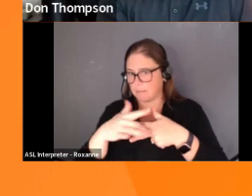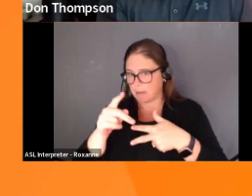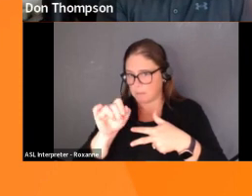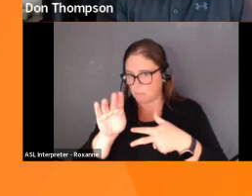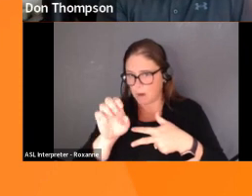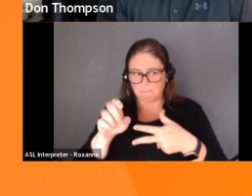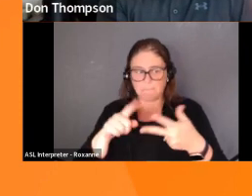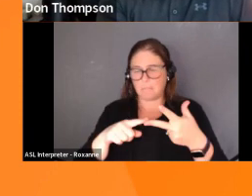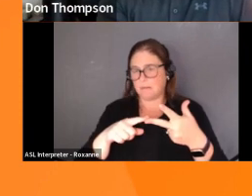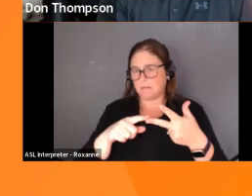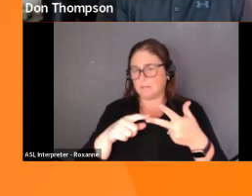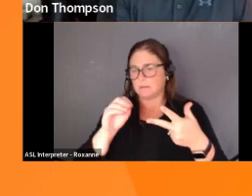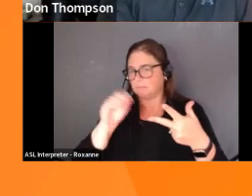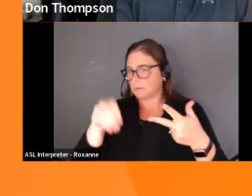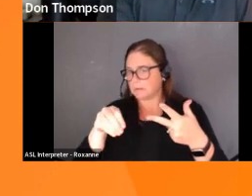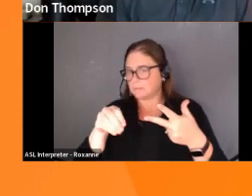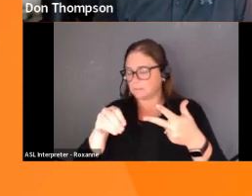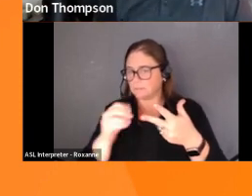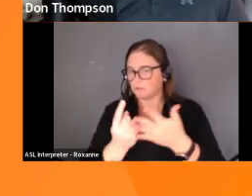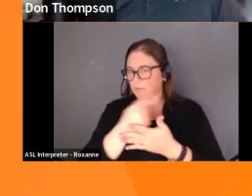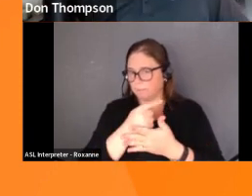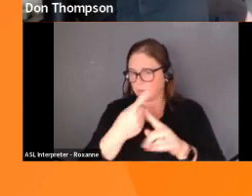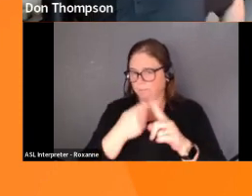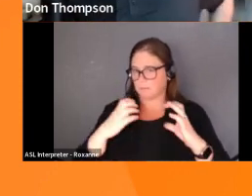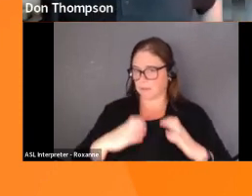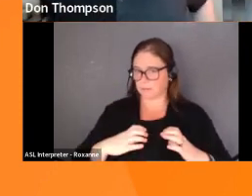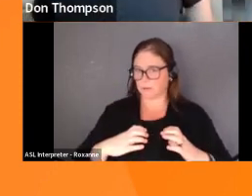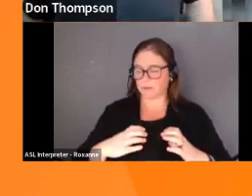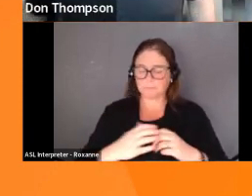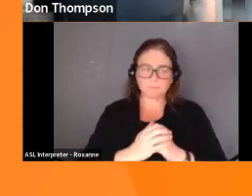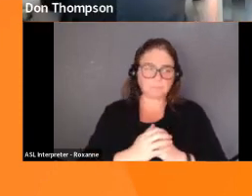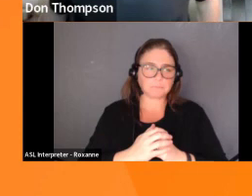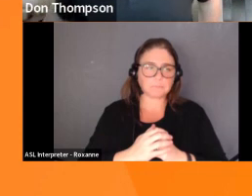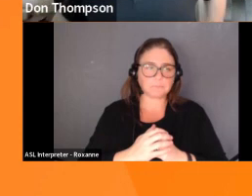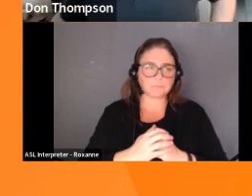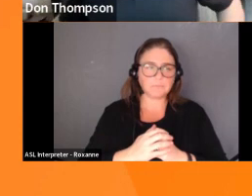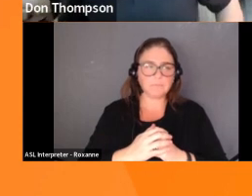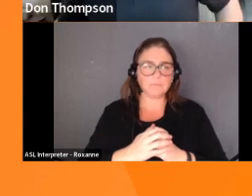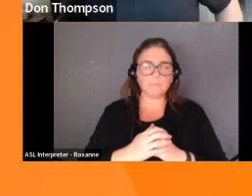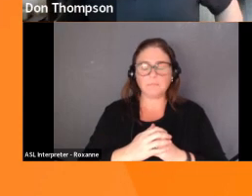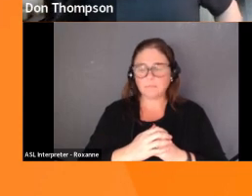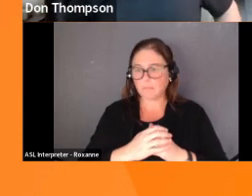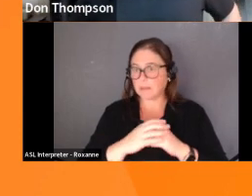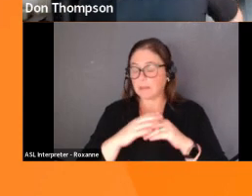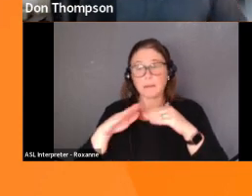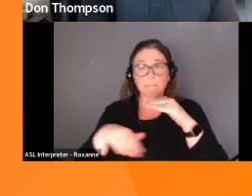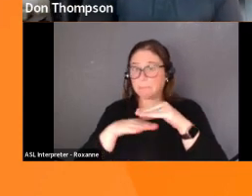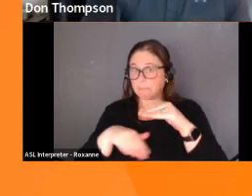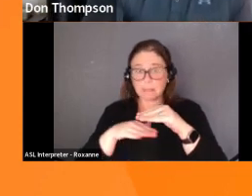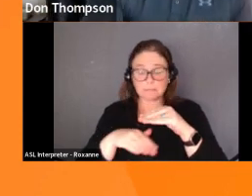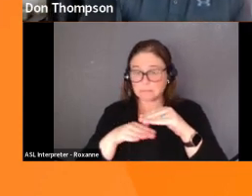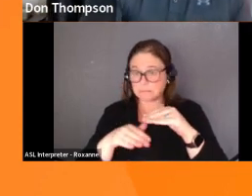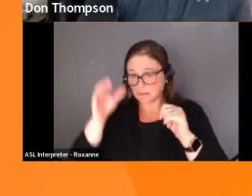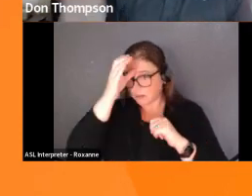to matter. Okay. Now, the fundamentals of Amazon,